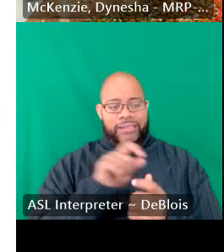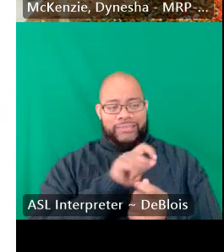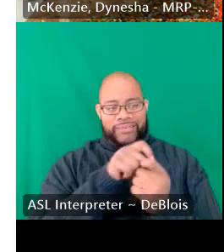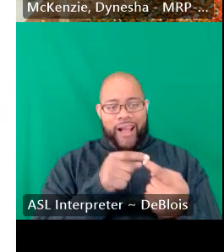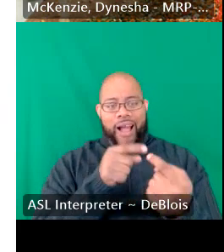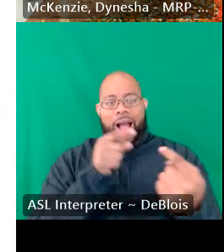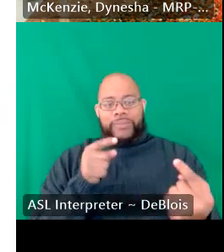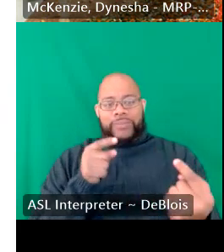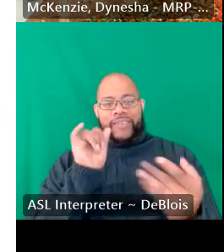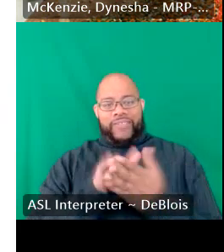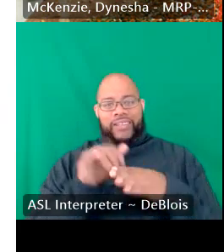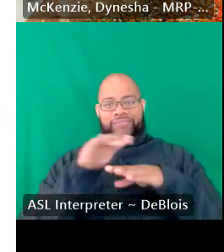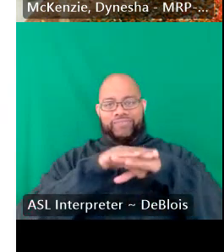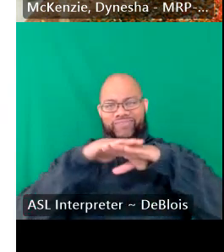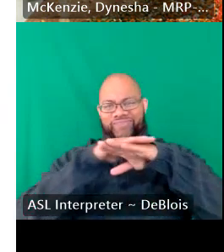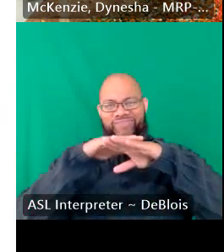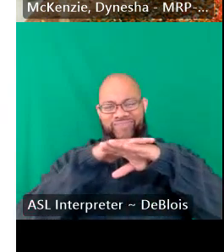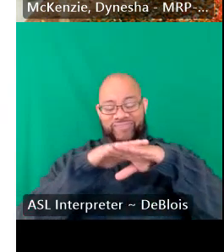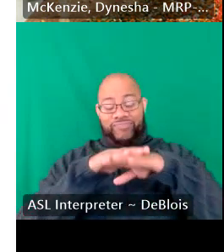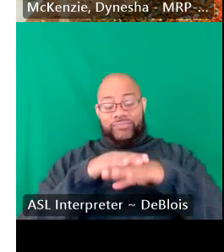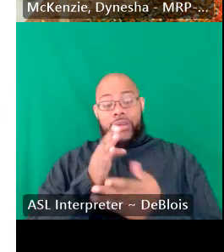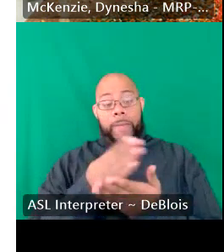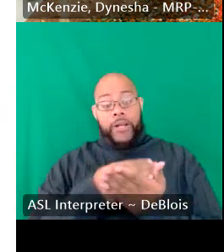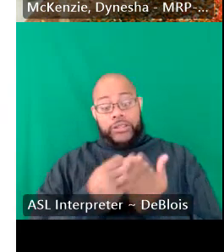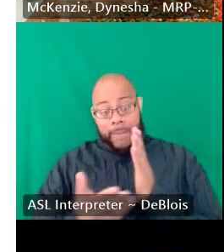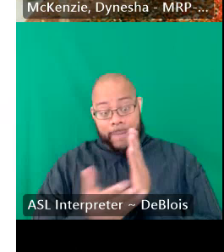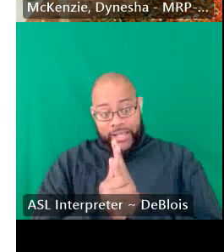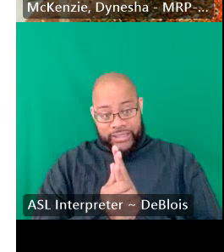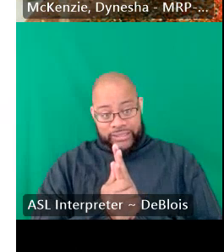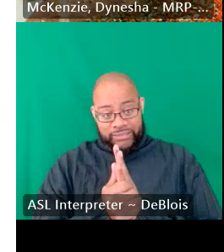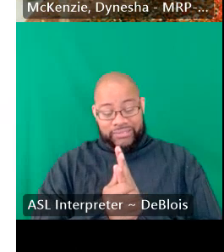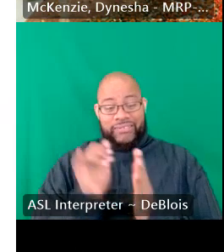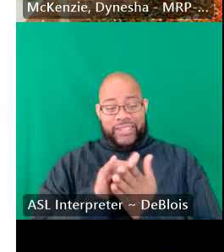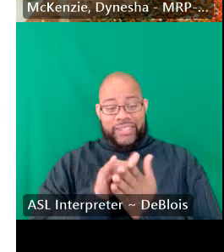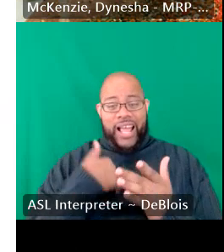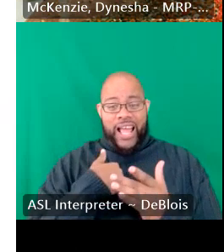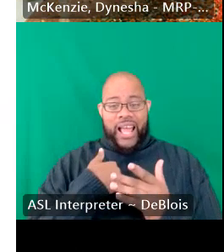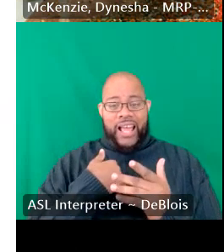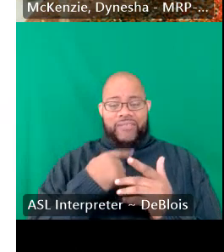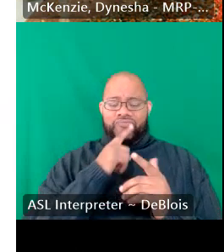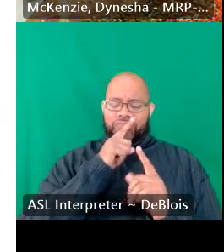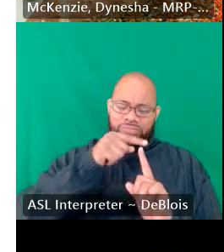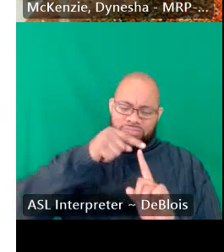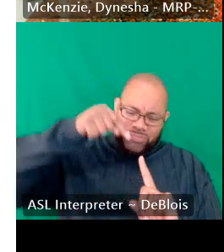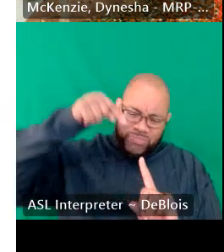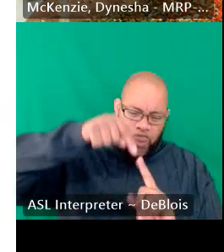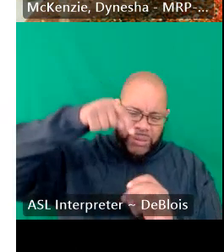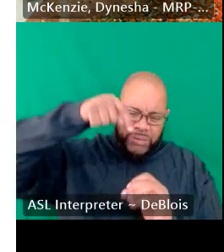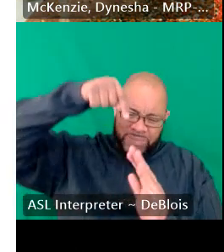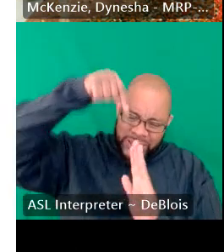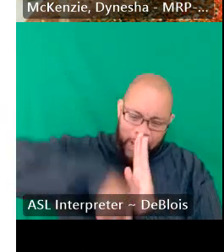that high-level overview. The budget appendix, it has incredibly detailed information.